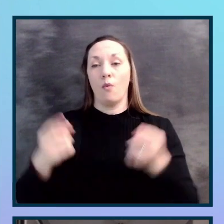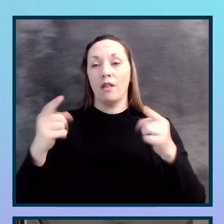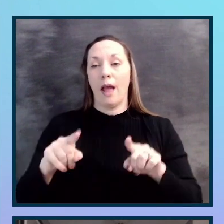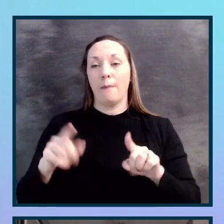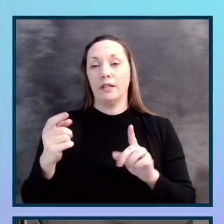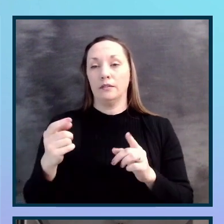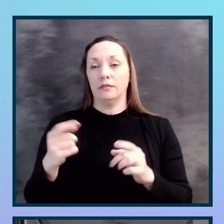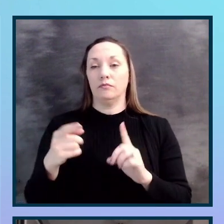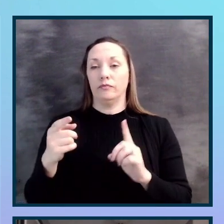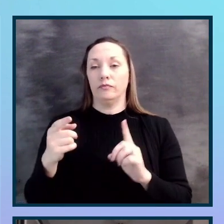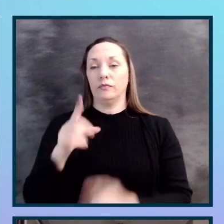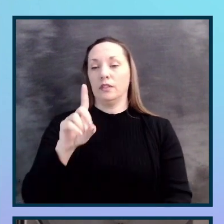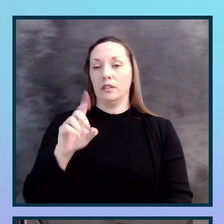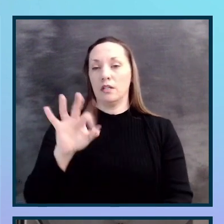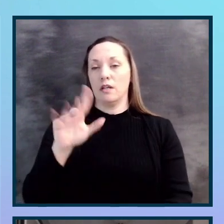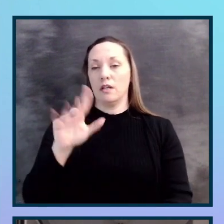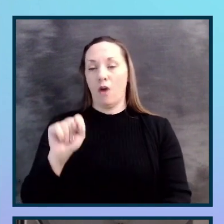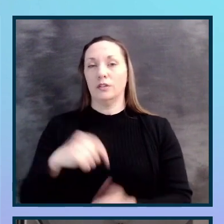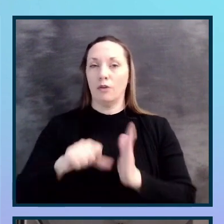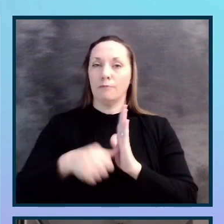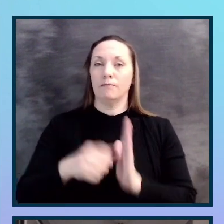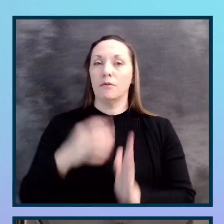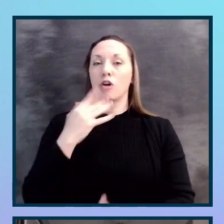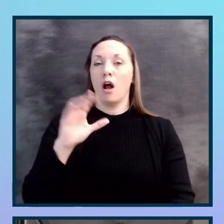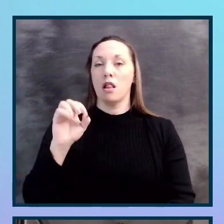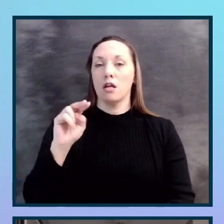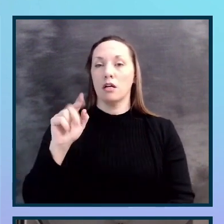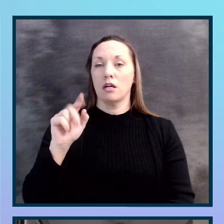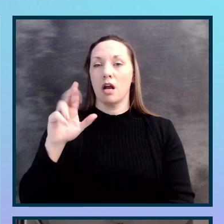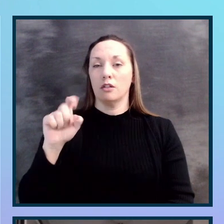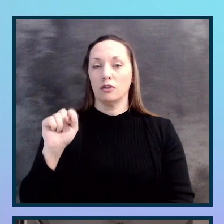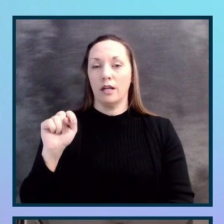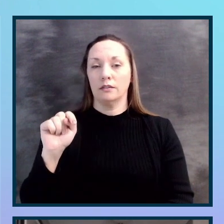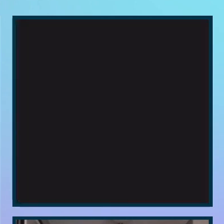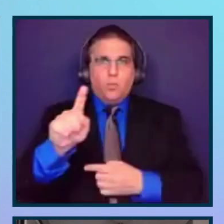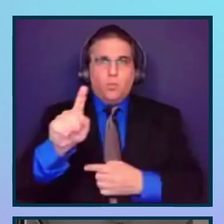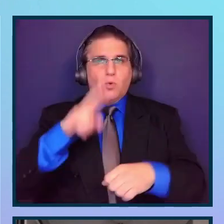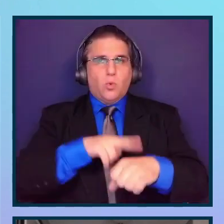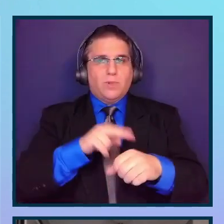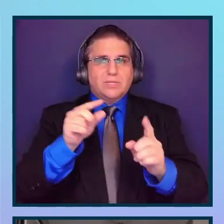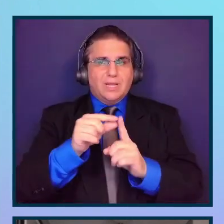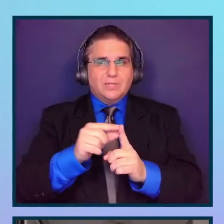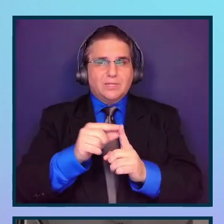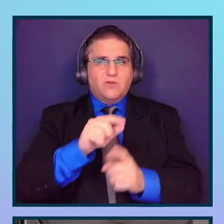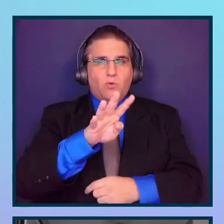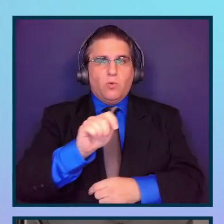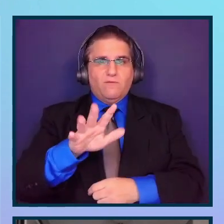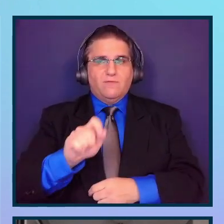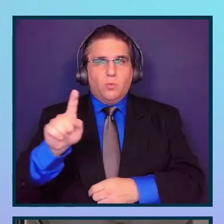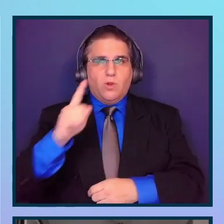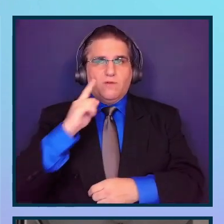the WCAG AAA color contrast ratios. So that's 7:1 for normal text and 4.5:1 for large